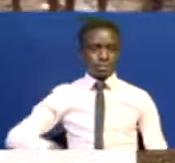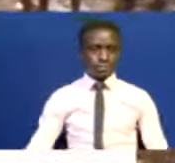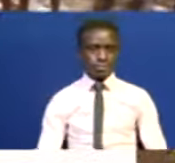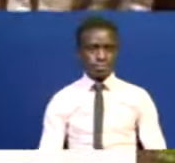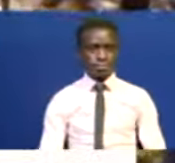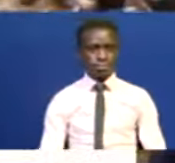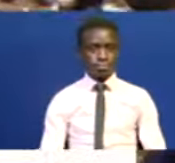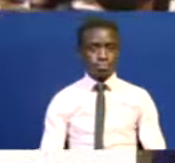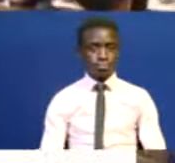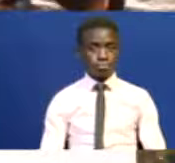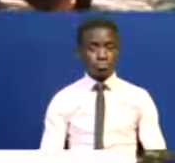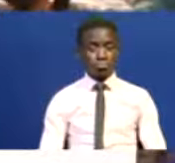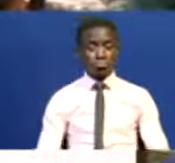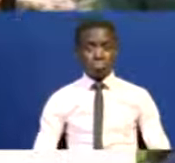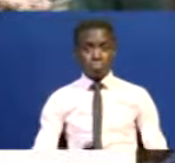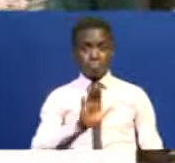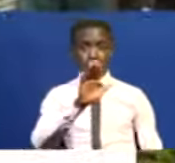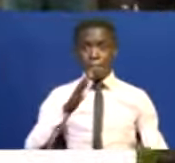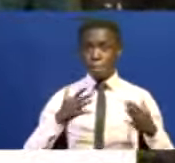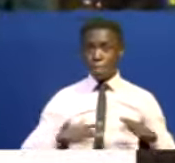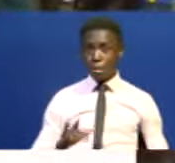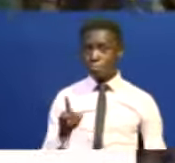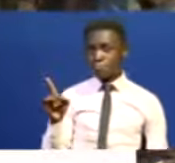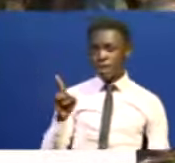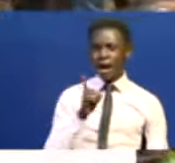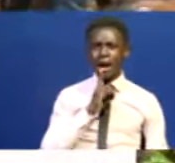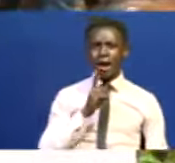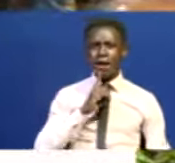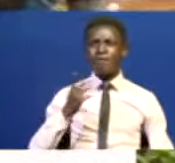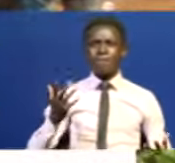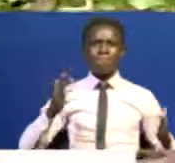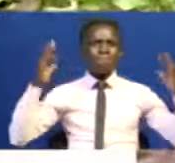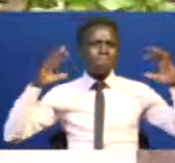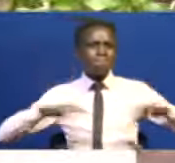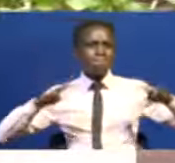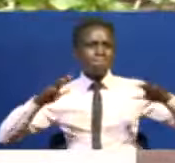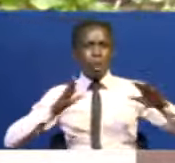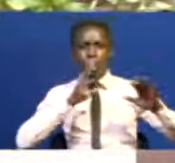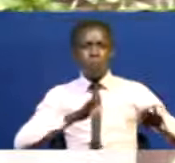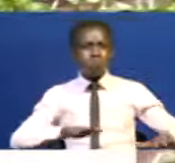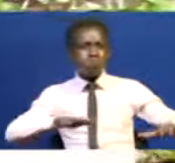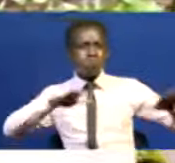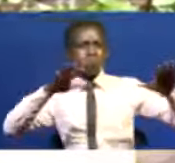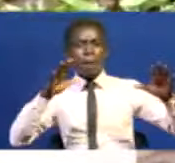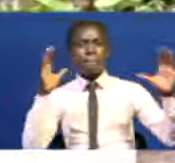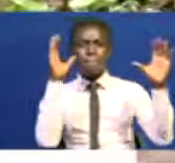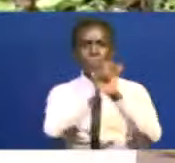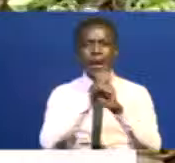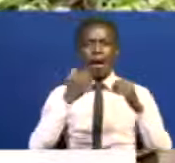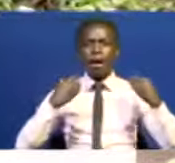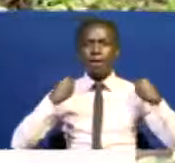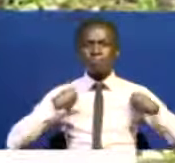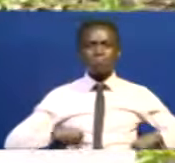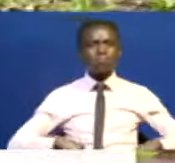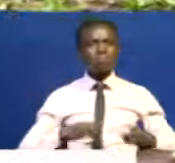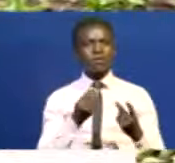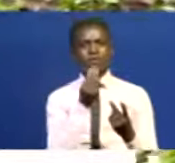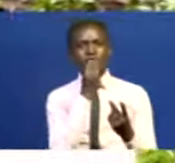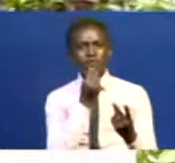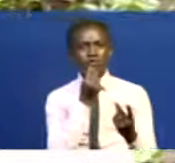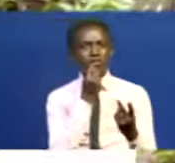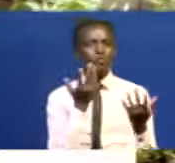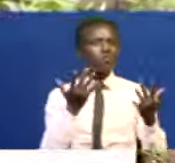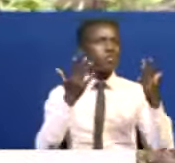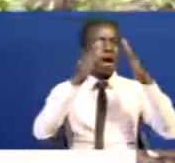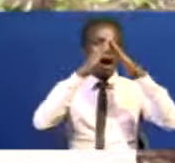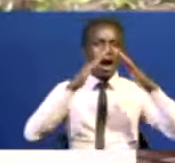The residents say the floods have left them without food, shelter or clothes, as it was all washed away by the floods